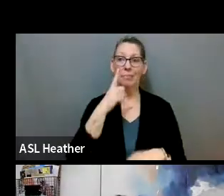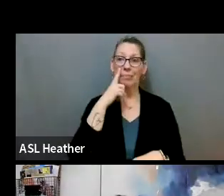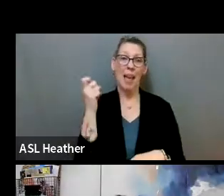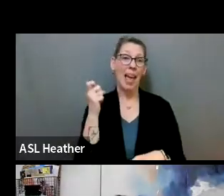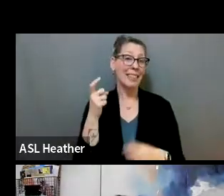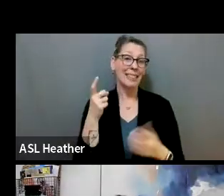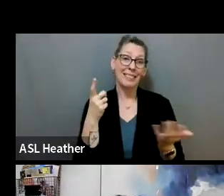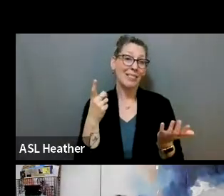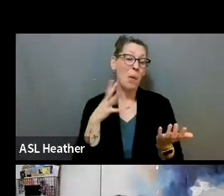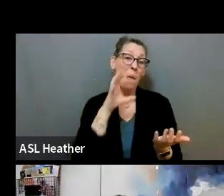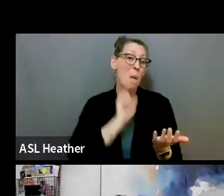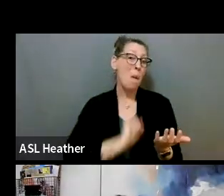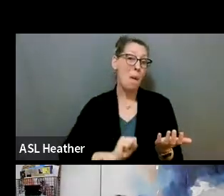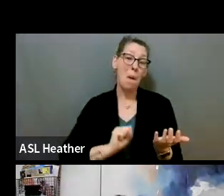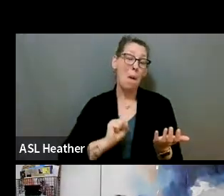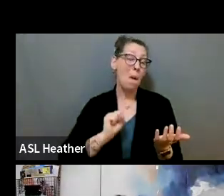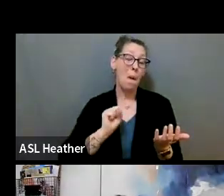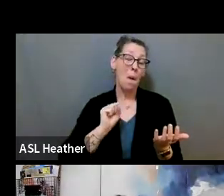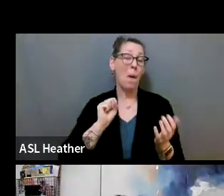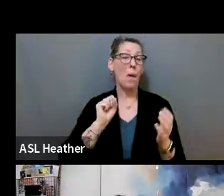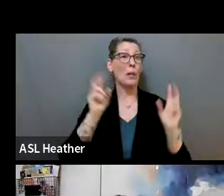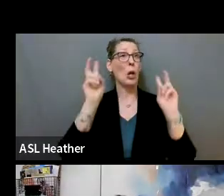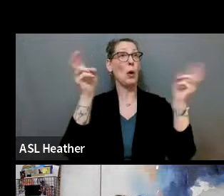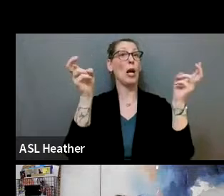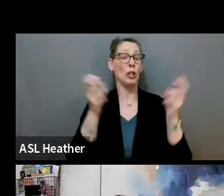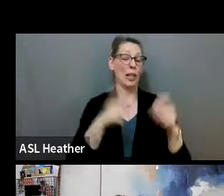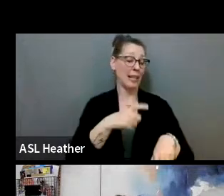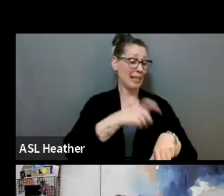still true, time equals money.